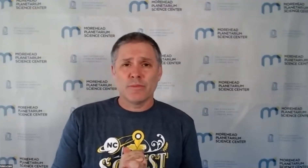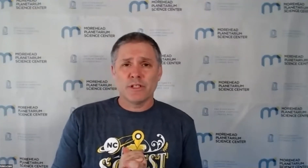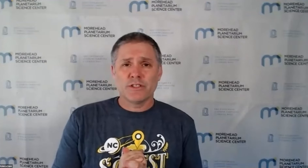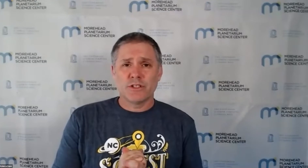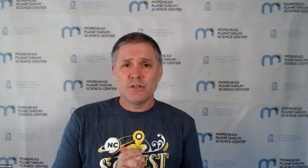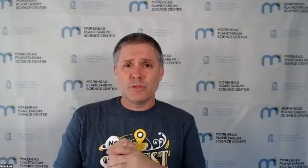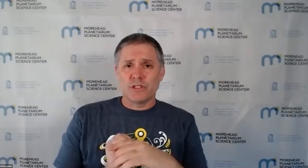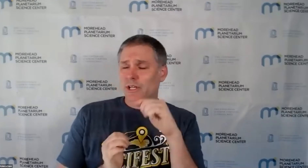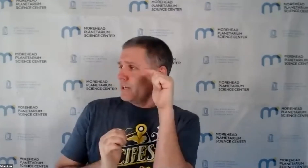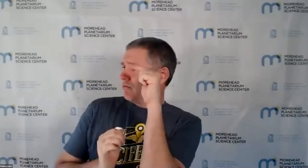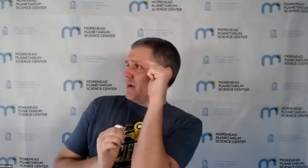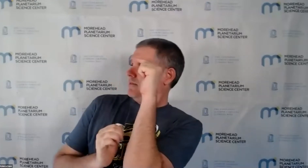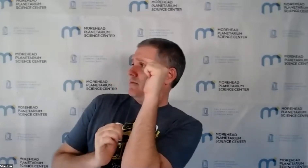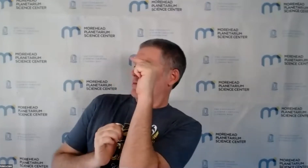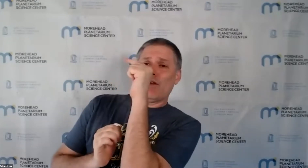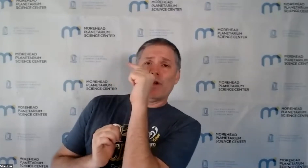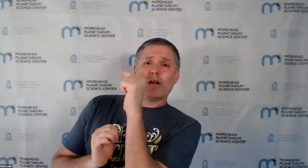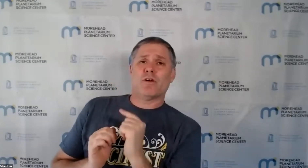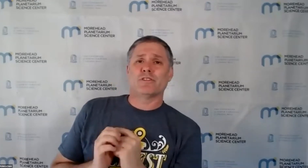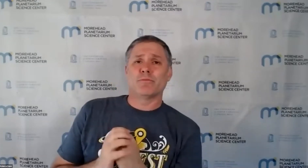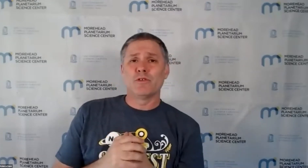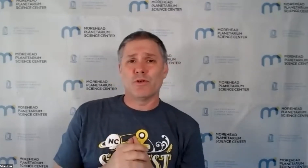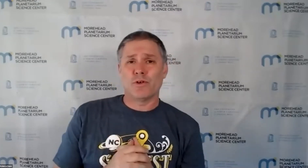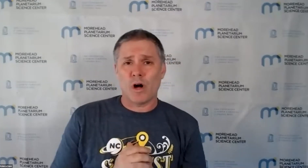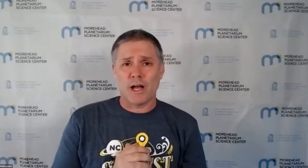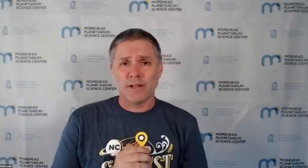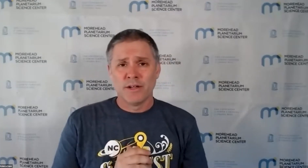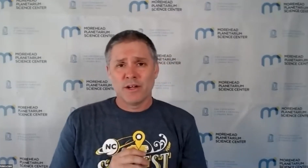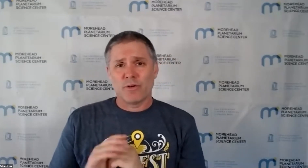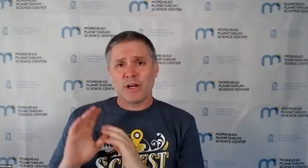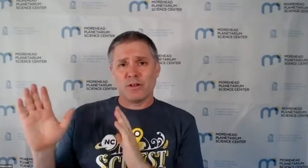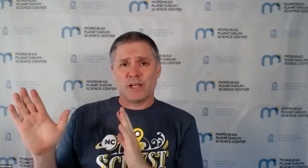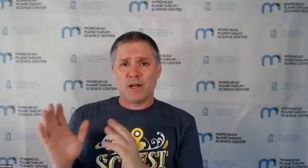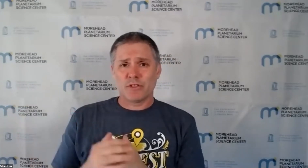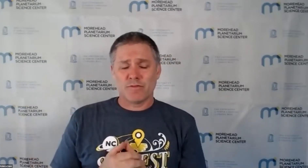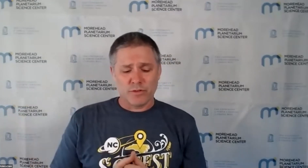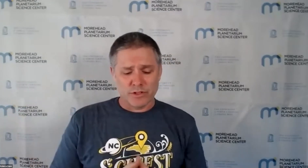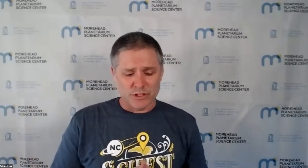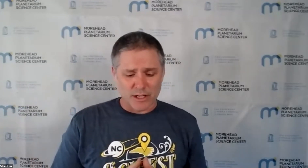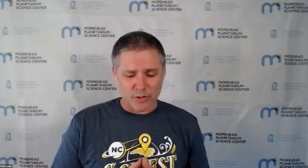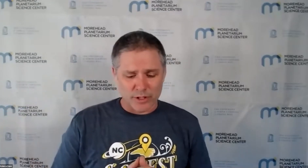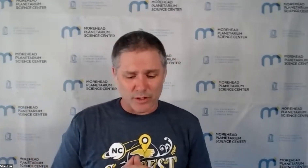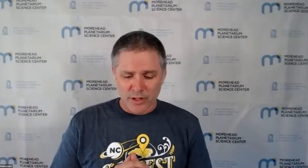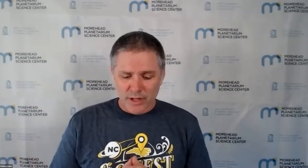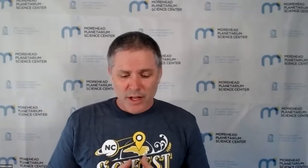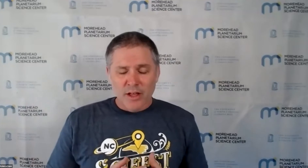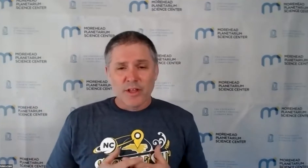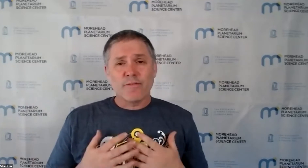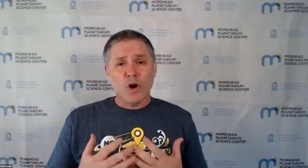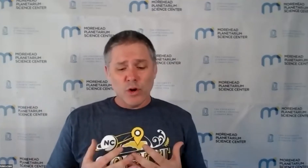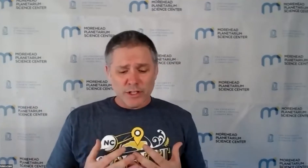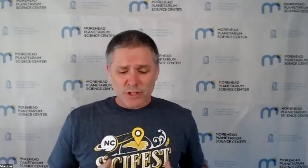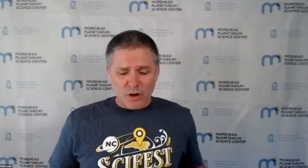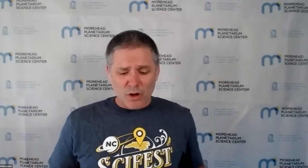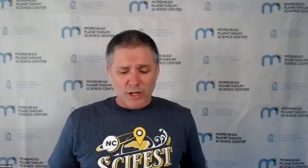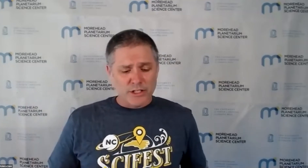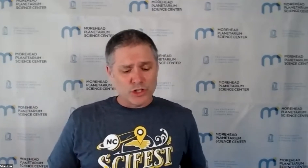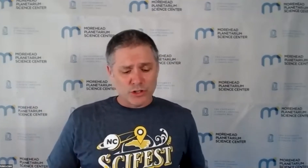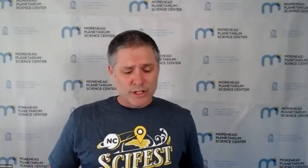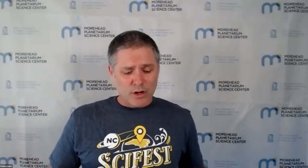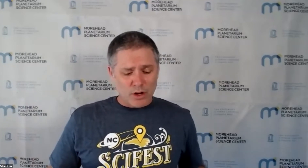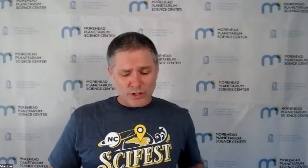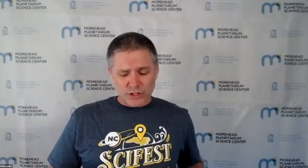Child Development Institute, which is kind of like right that way across a beautiful quad right here on the campus of UNC Chapel Hill. They're focused